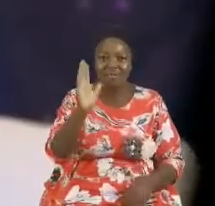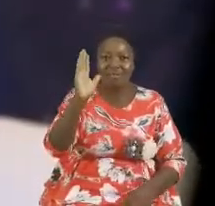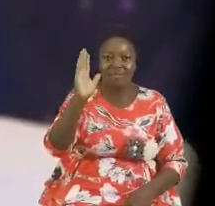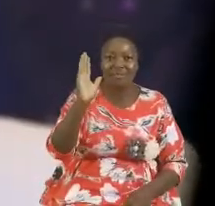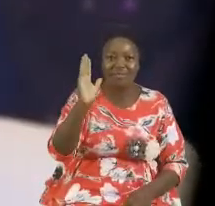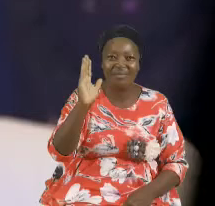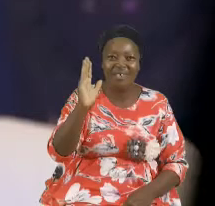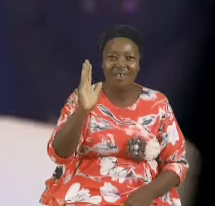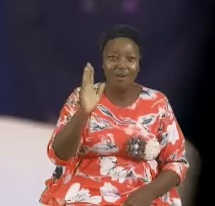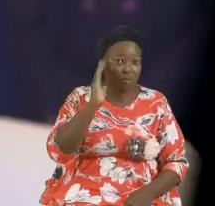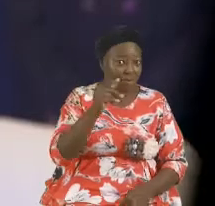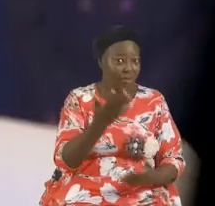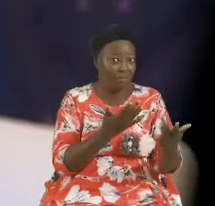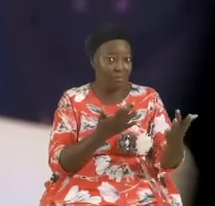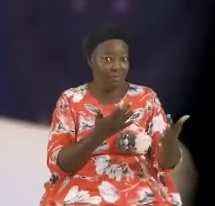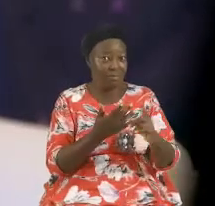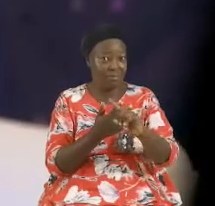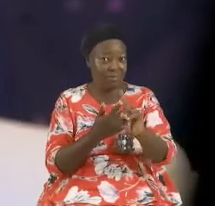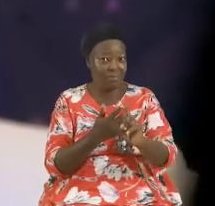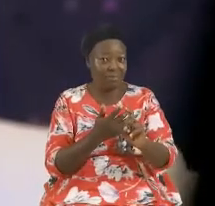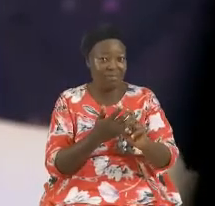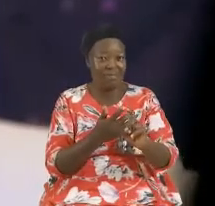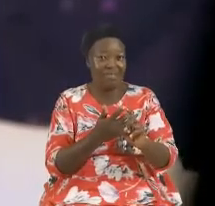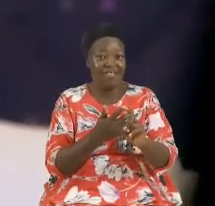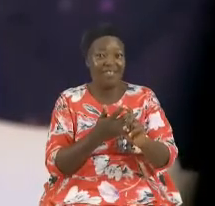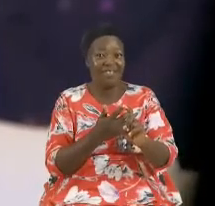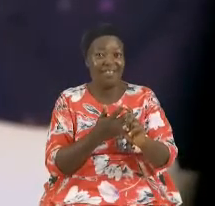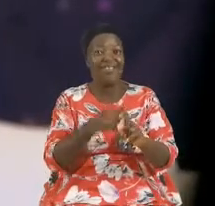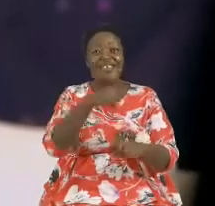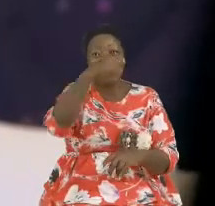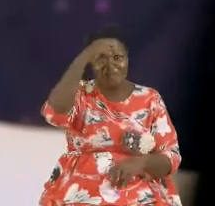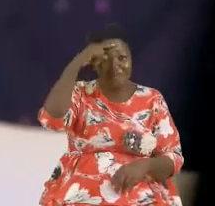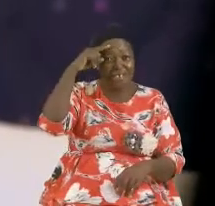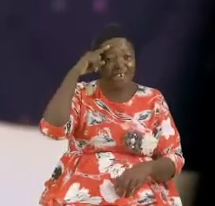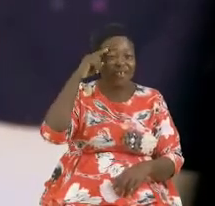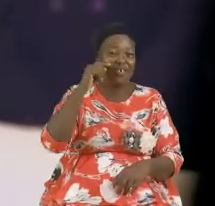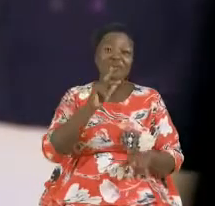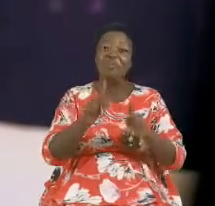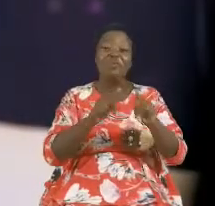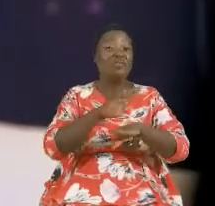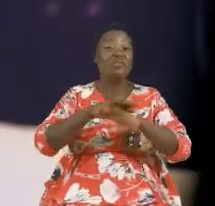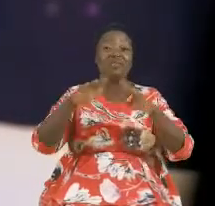end. Where are you? Will you wait?